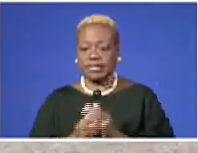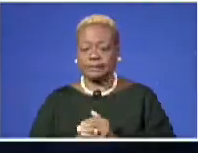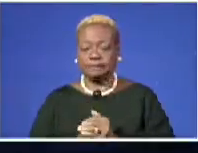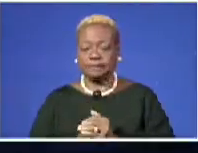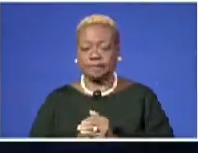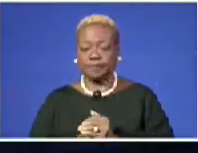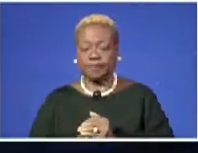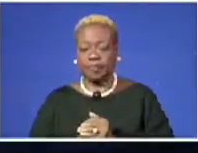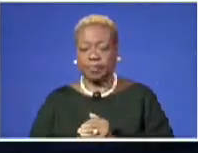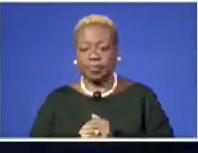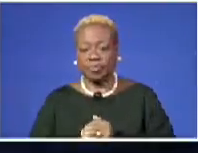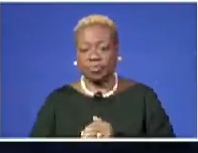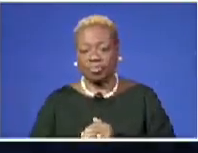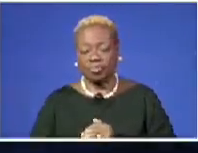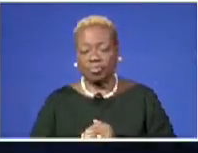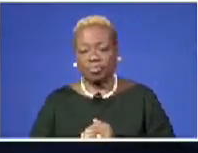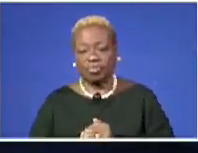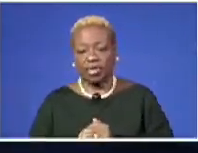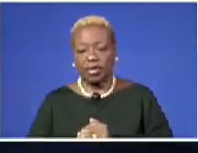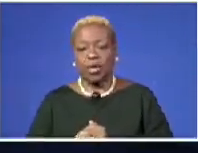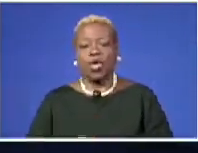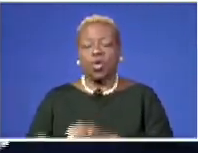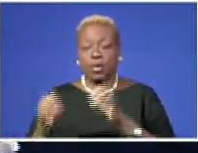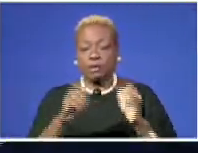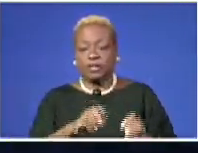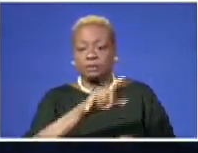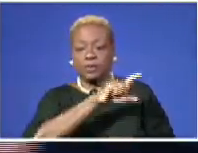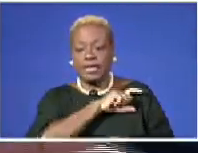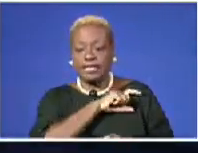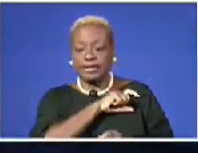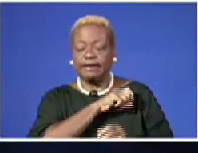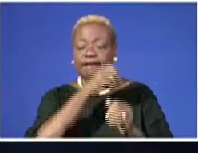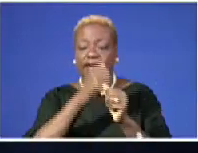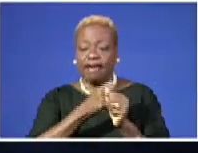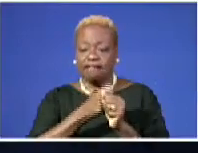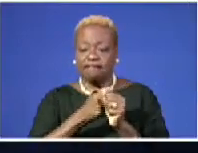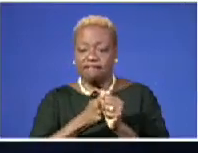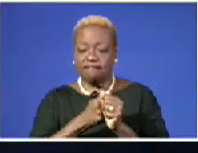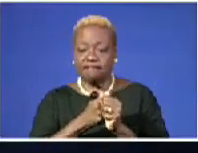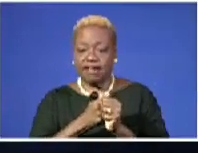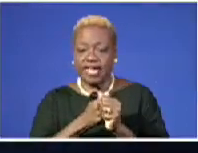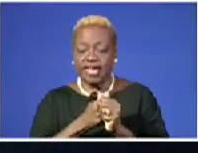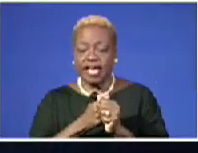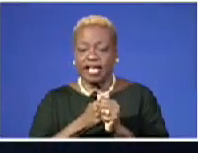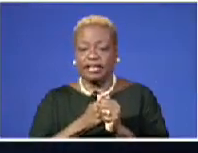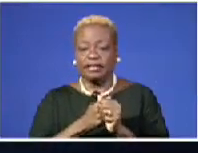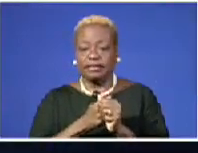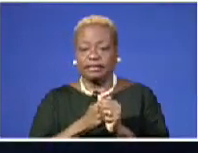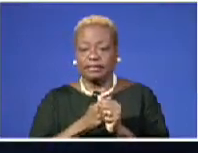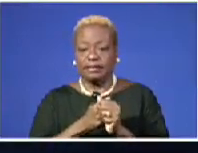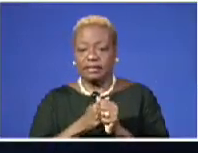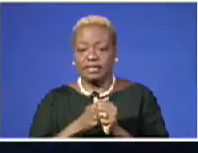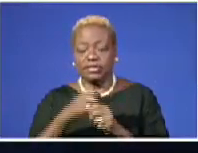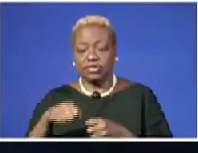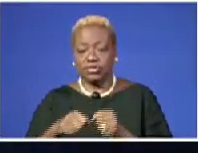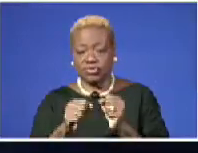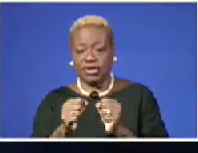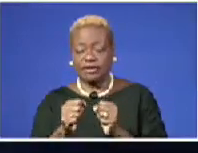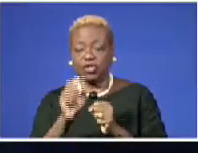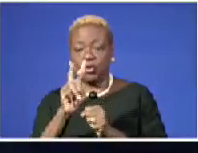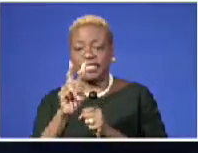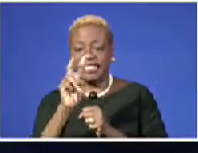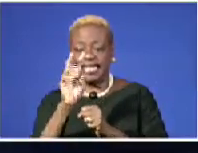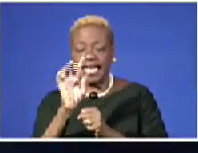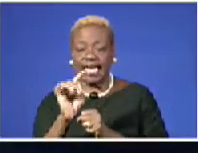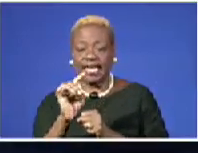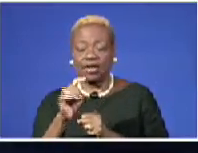We use this day to put officers on every junction. In this sector, we have 28 officers here, and we have